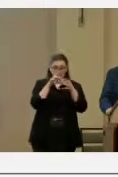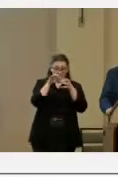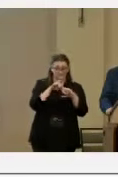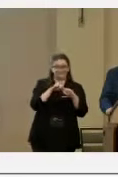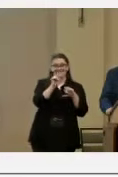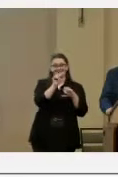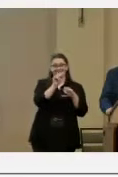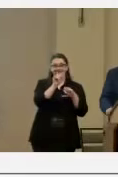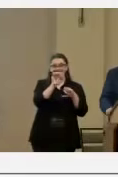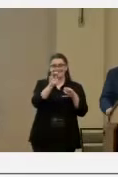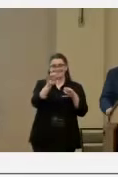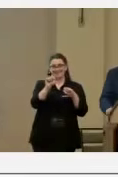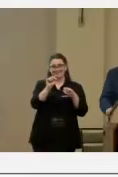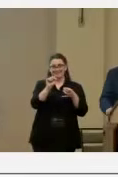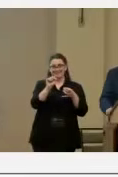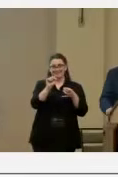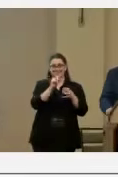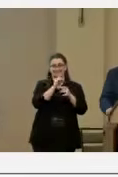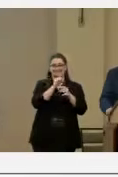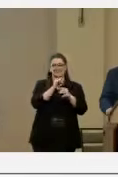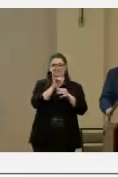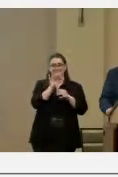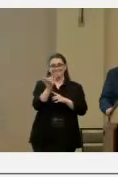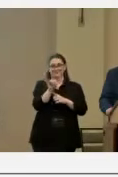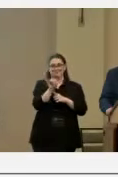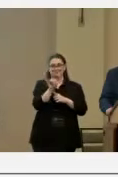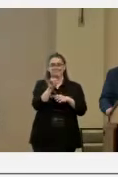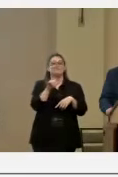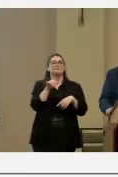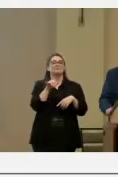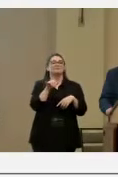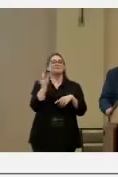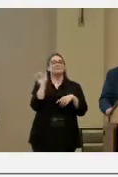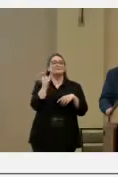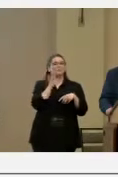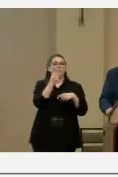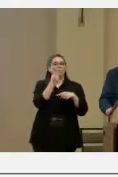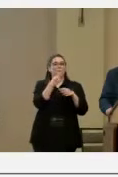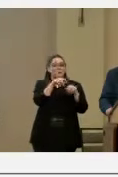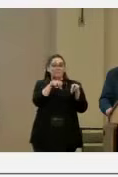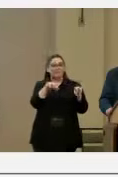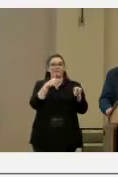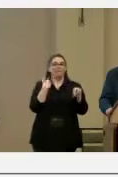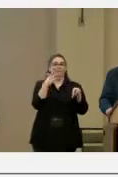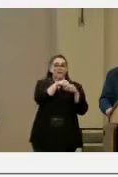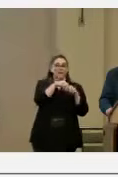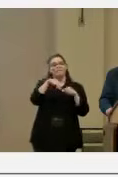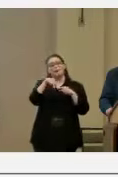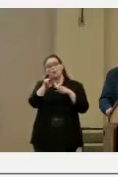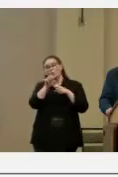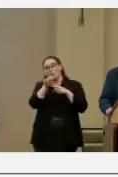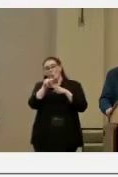T-cell antibodies. Exogen, for example, includes it in their panel, and Quest and